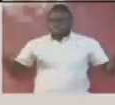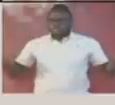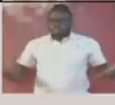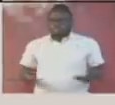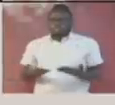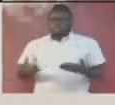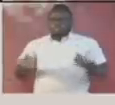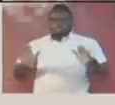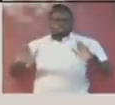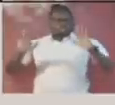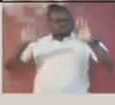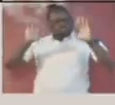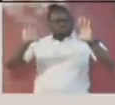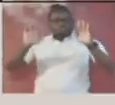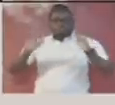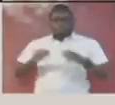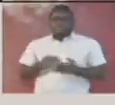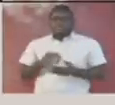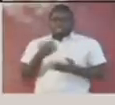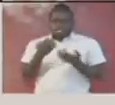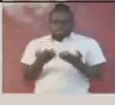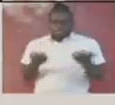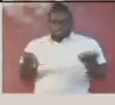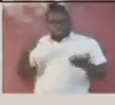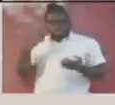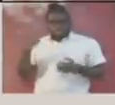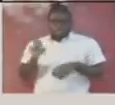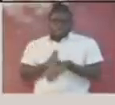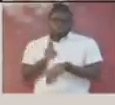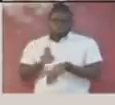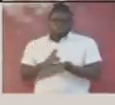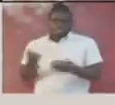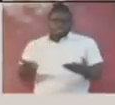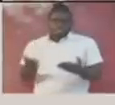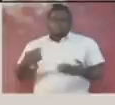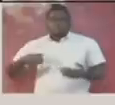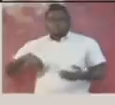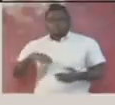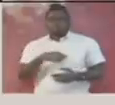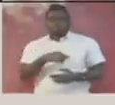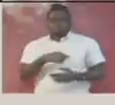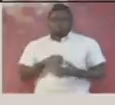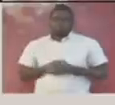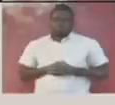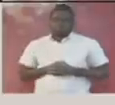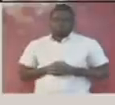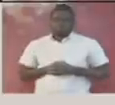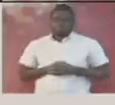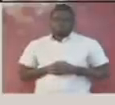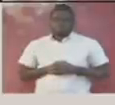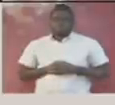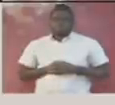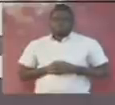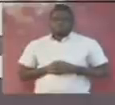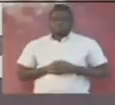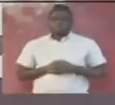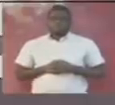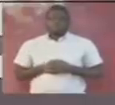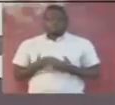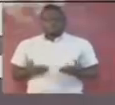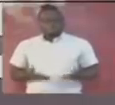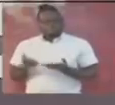Dr. Alexander for this very important topic: vaccine development and approval, safety and efficacy.